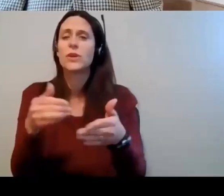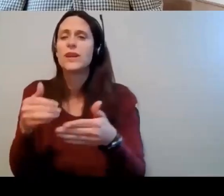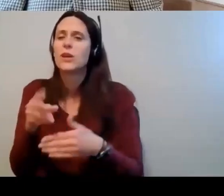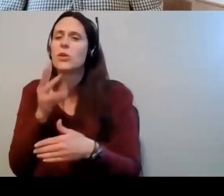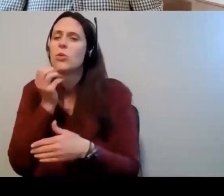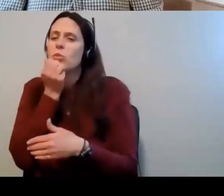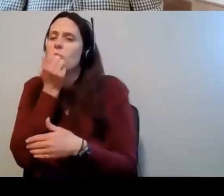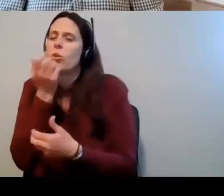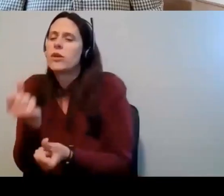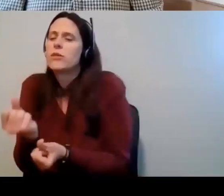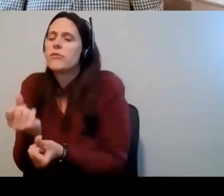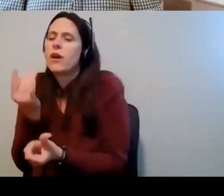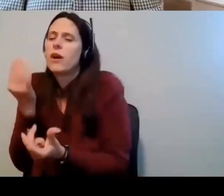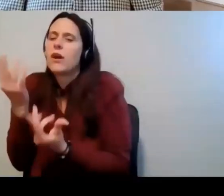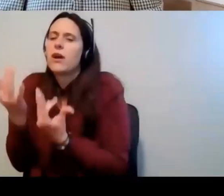fire.